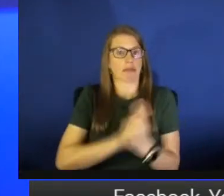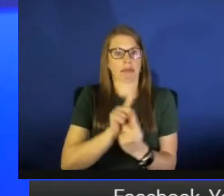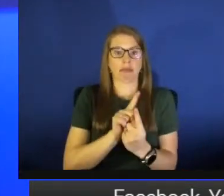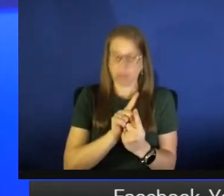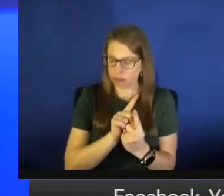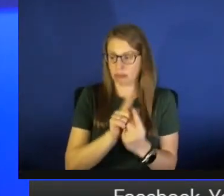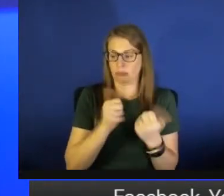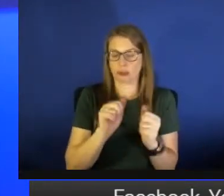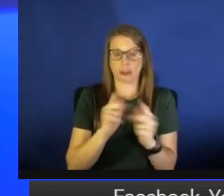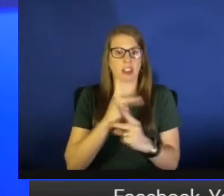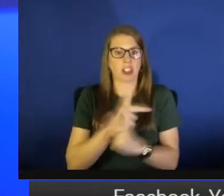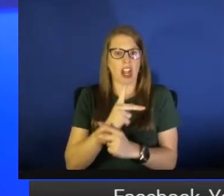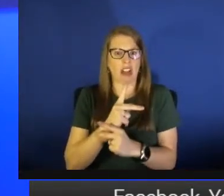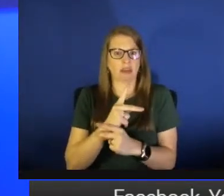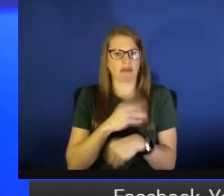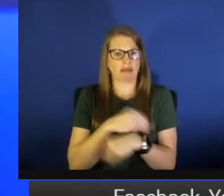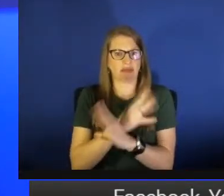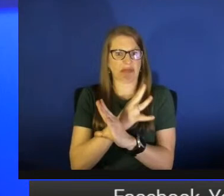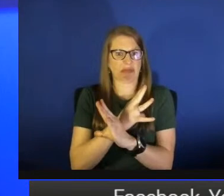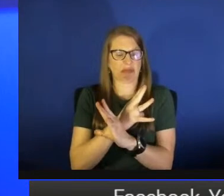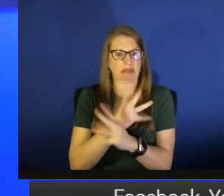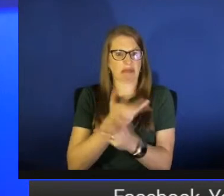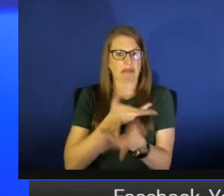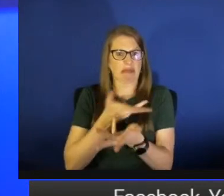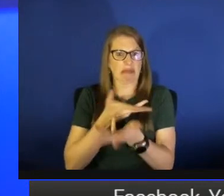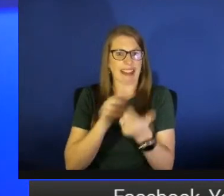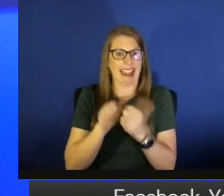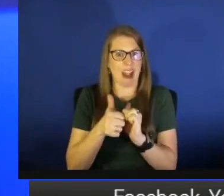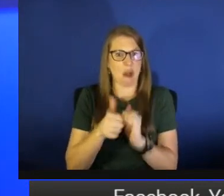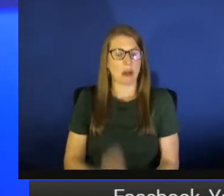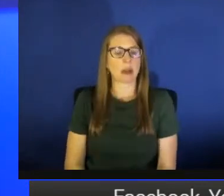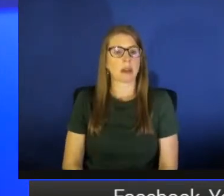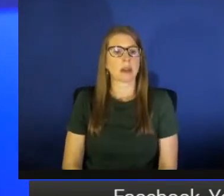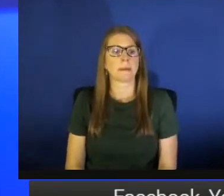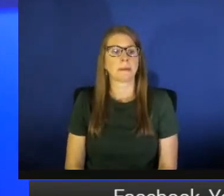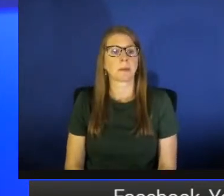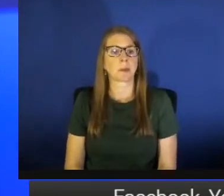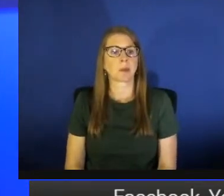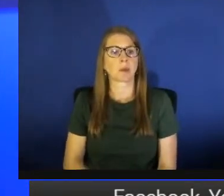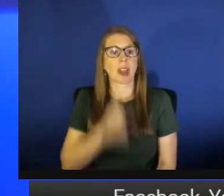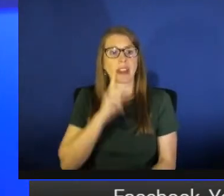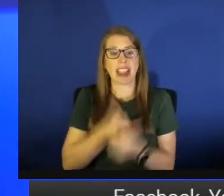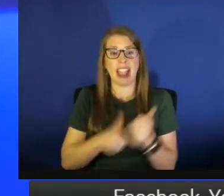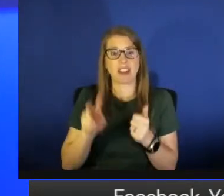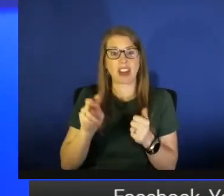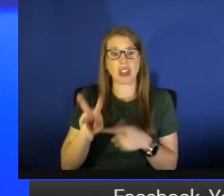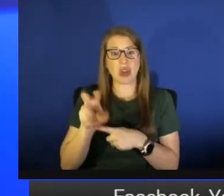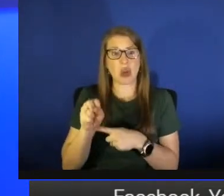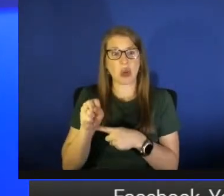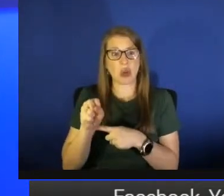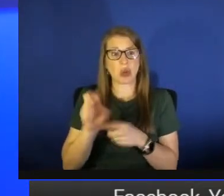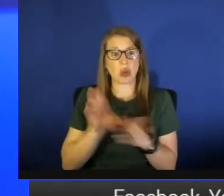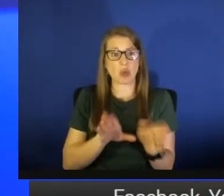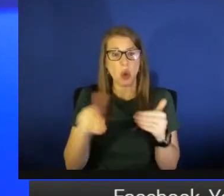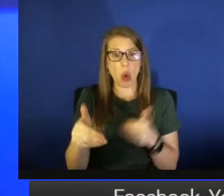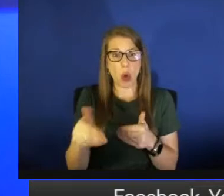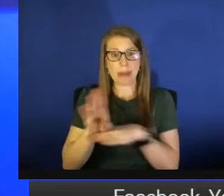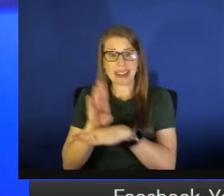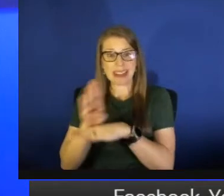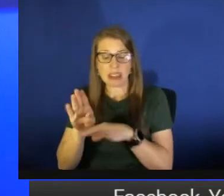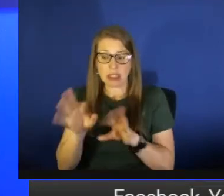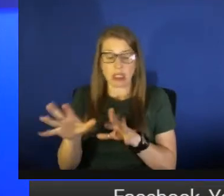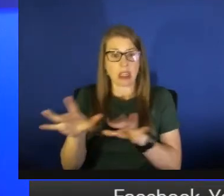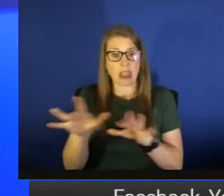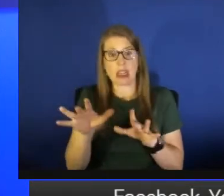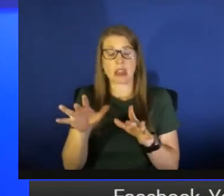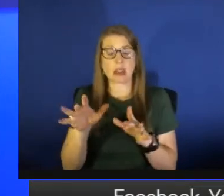to do things remotely. And, having, I think, in every newsroom and every business everywhere, meetings of what do we do to keep people